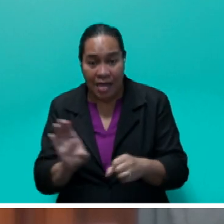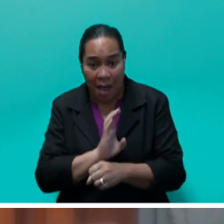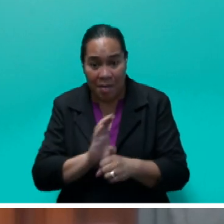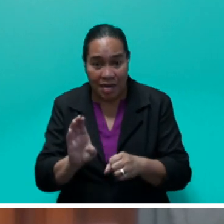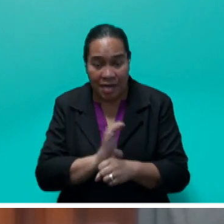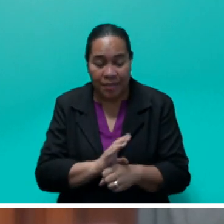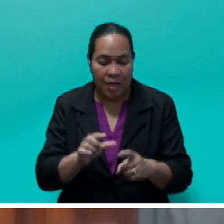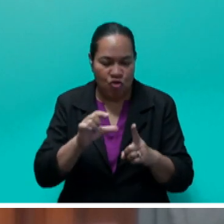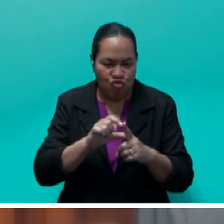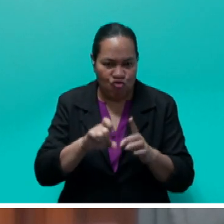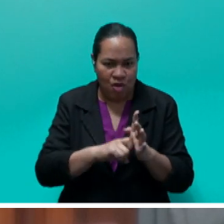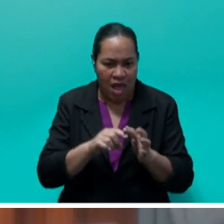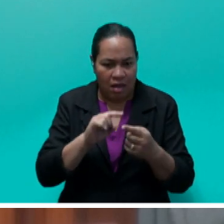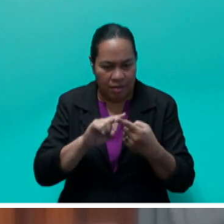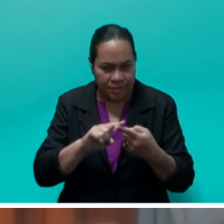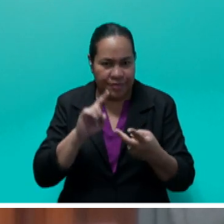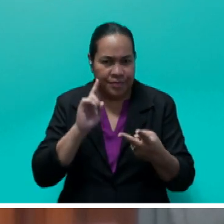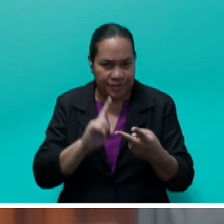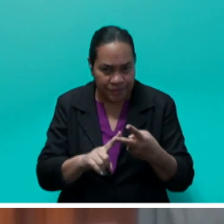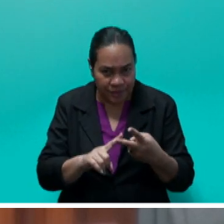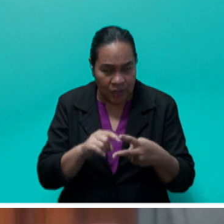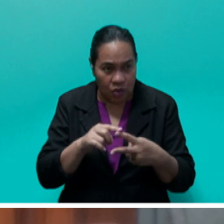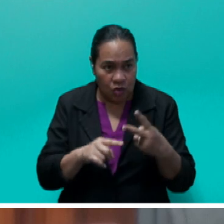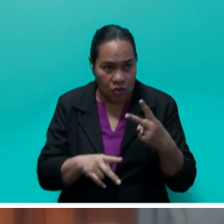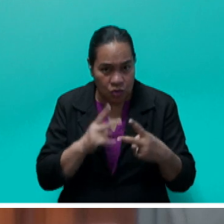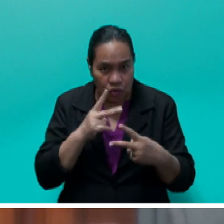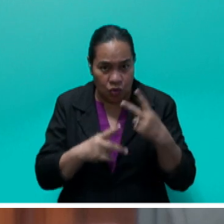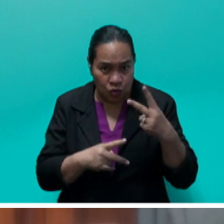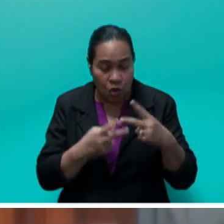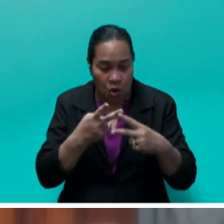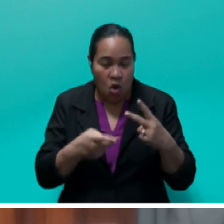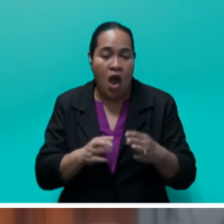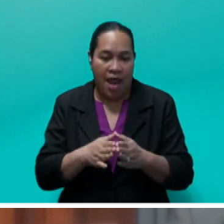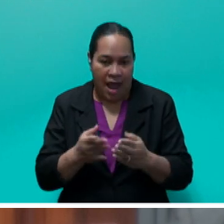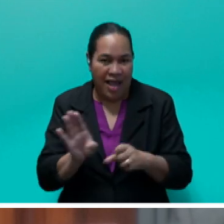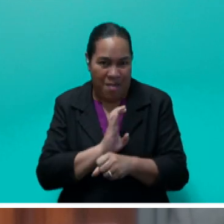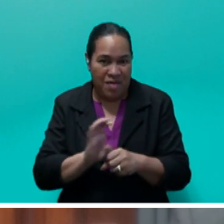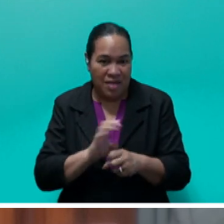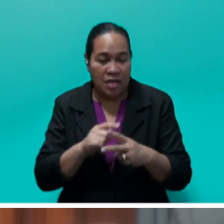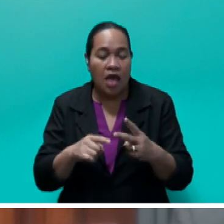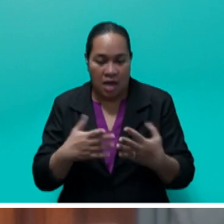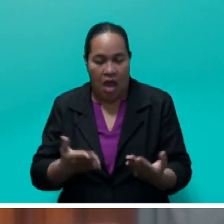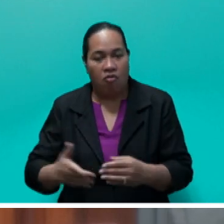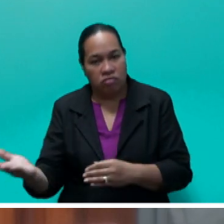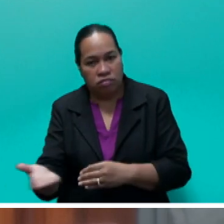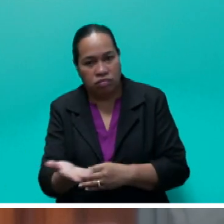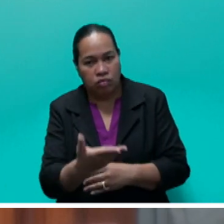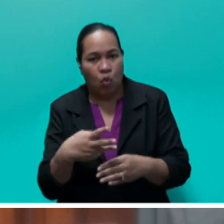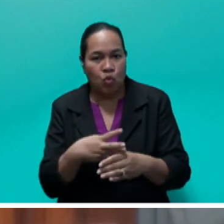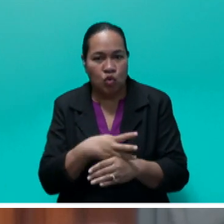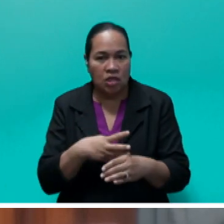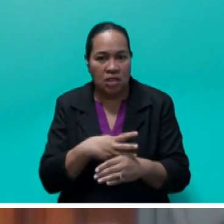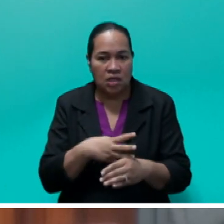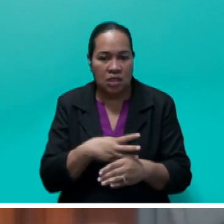Limited and Boning Bush Pte Limited, is currently conducting a logging in Moani.